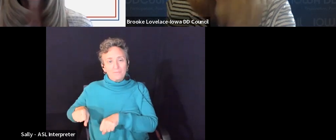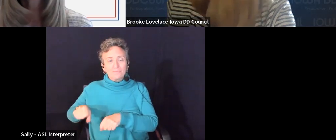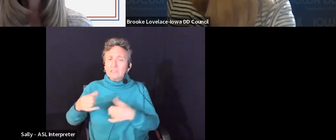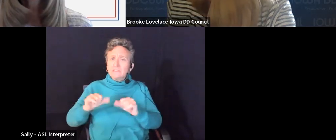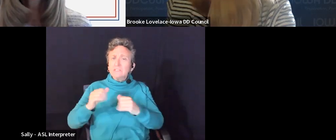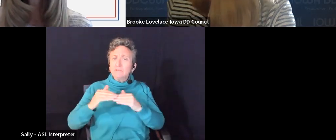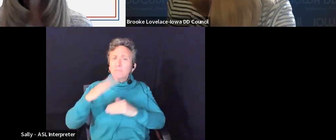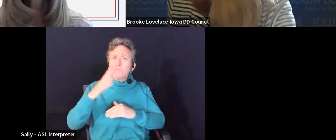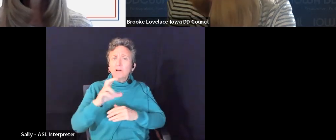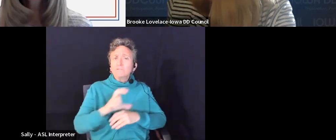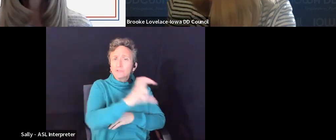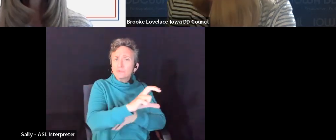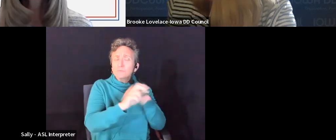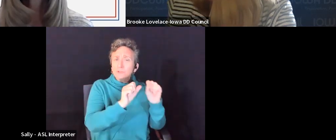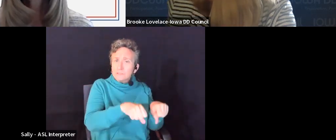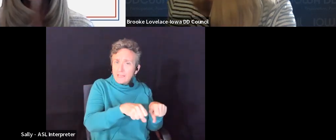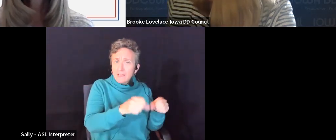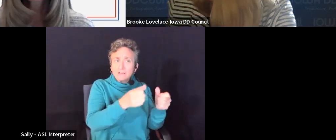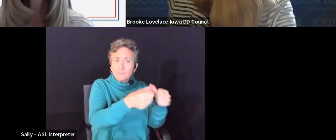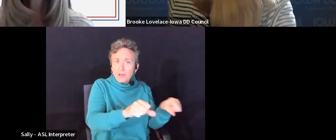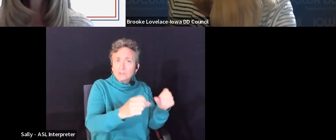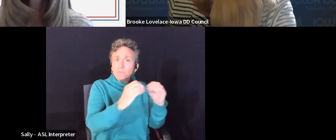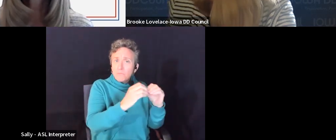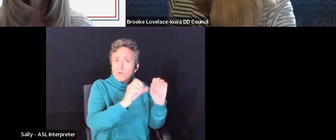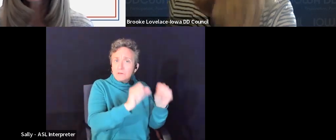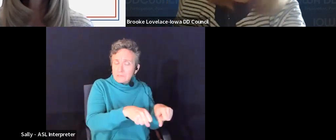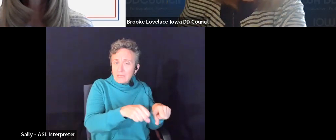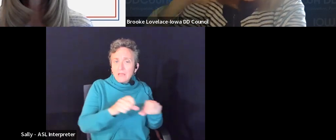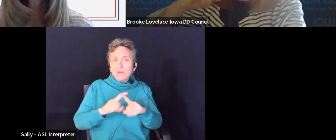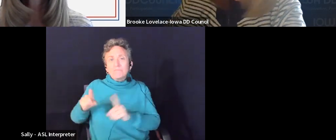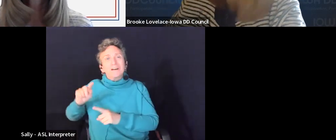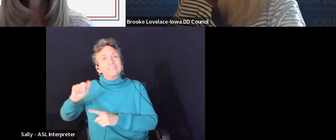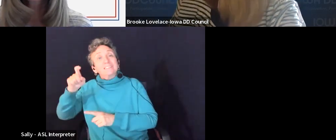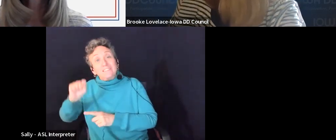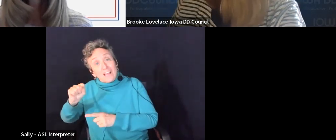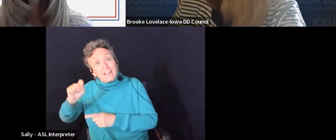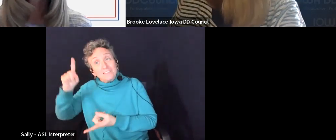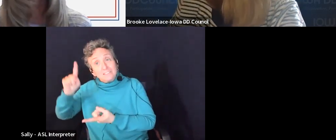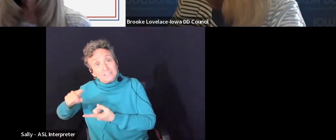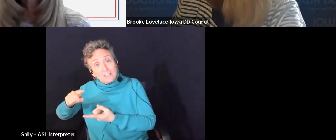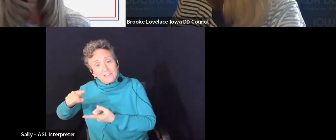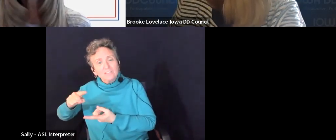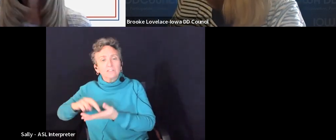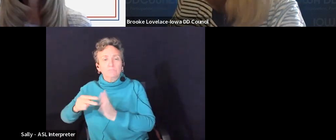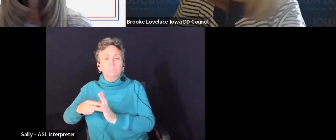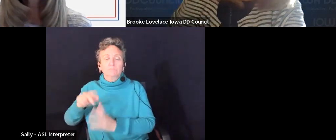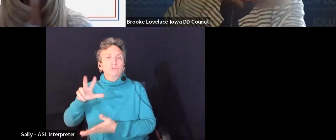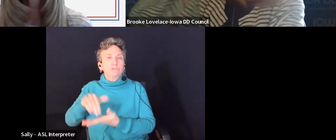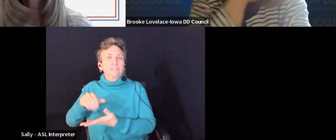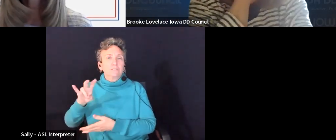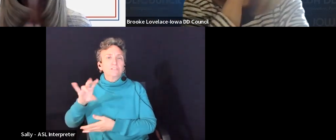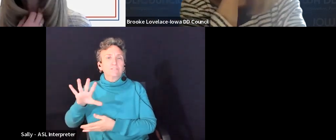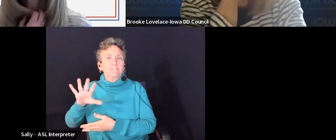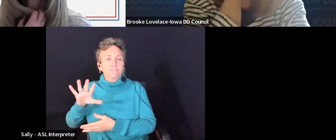more than that. Any individual on here can put more than that in. That's just the max that you can deduct. So all of that added together